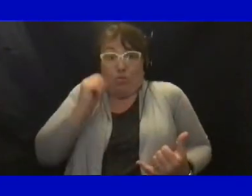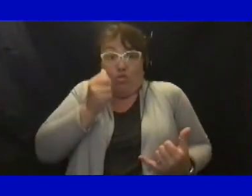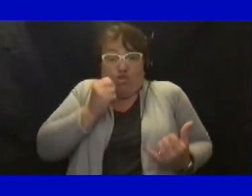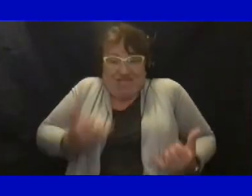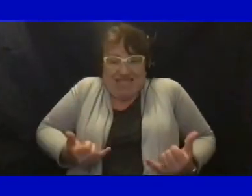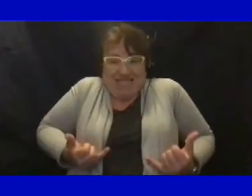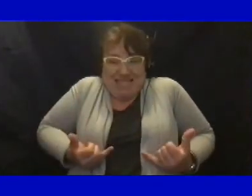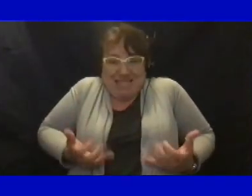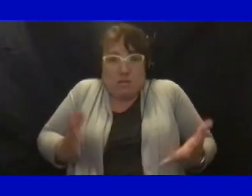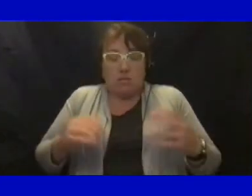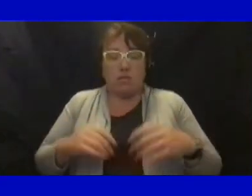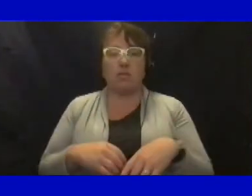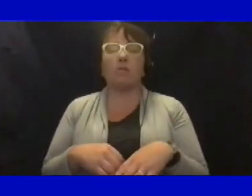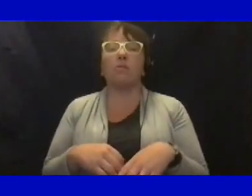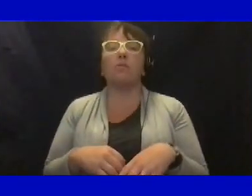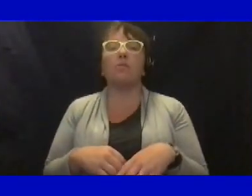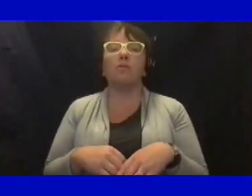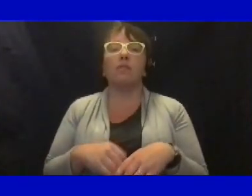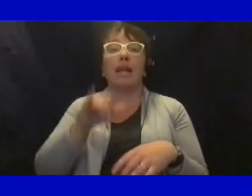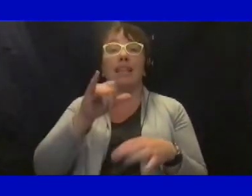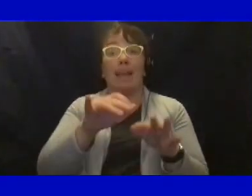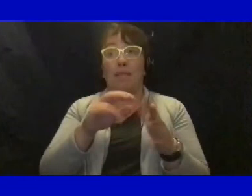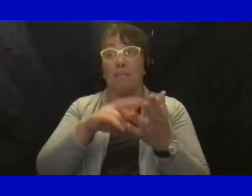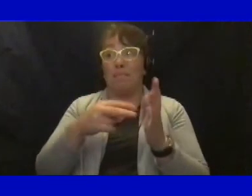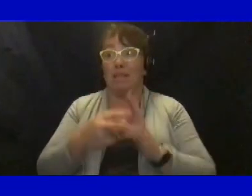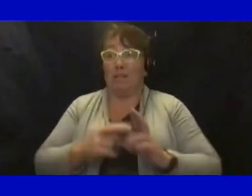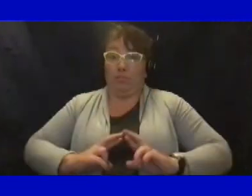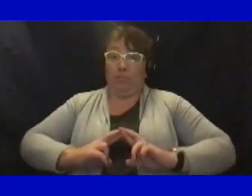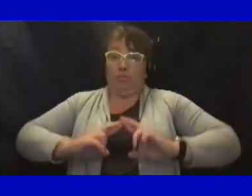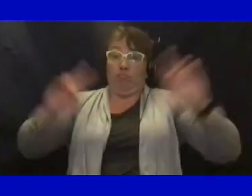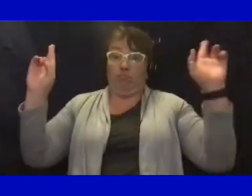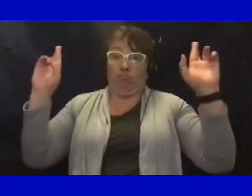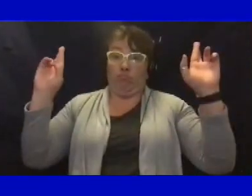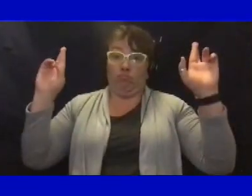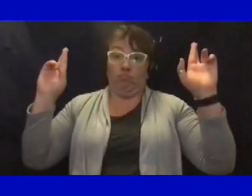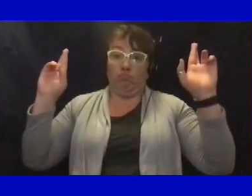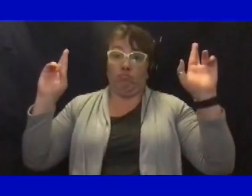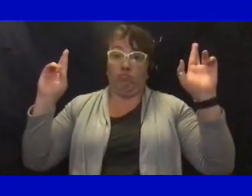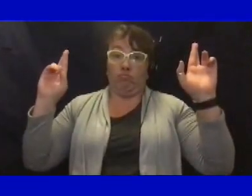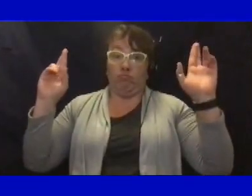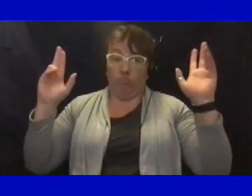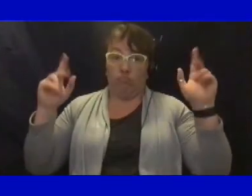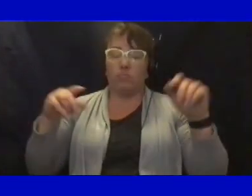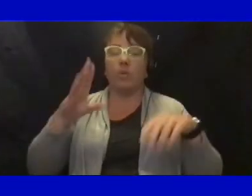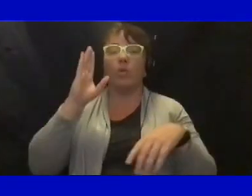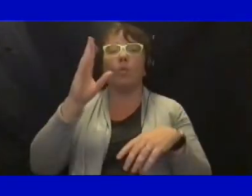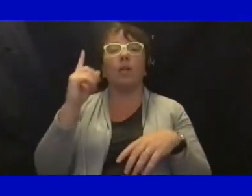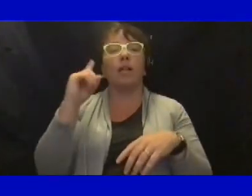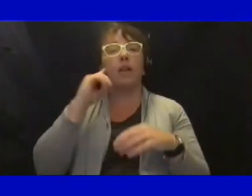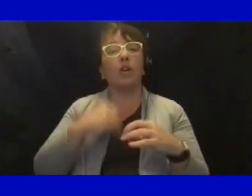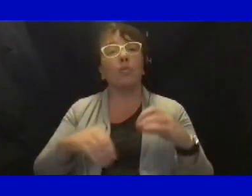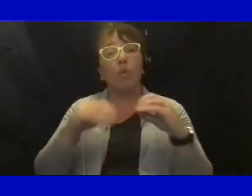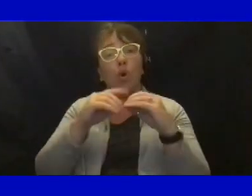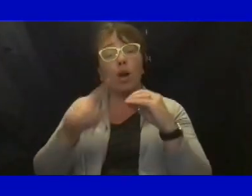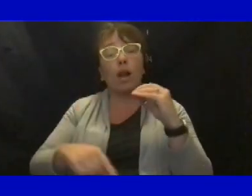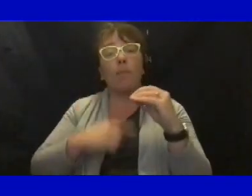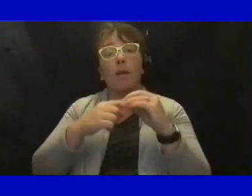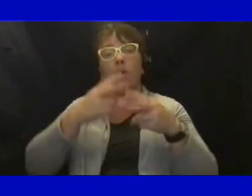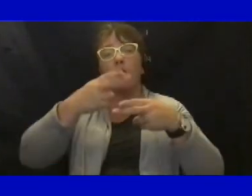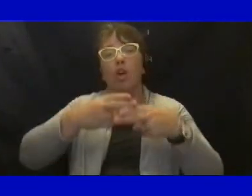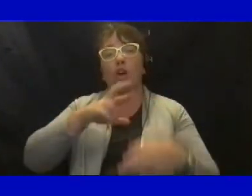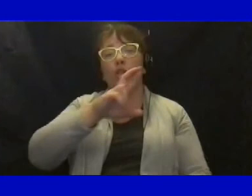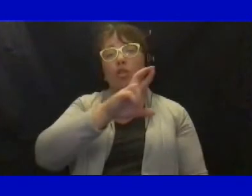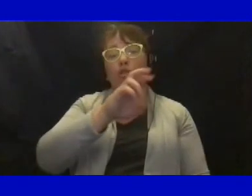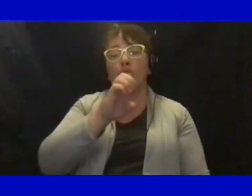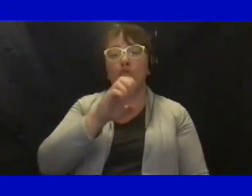We need you to be, and that's part of being prepared. You're going to hear later in the presentations about the Ready, Set, Go. And